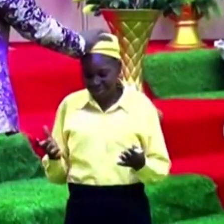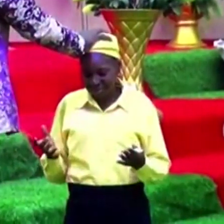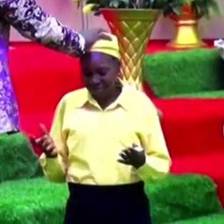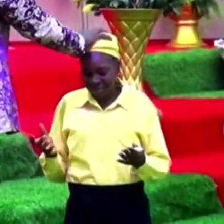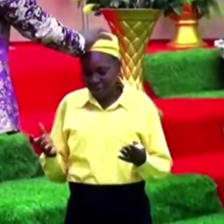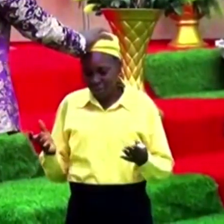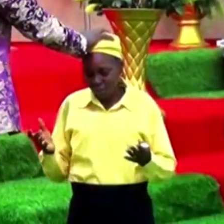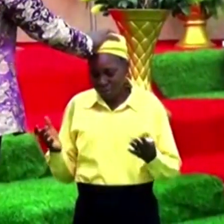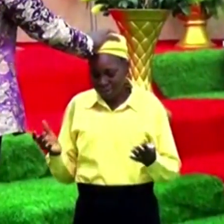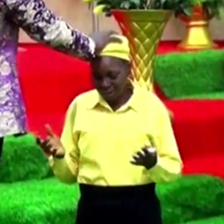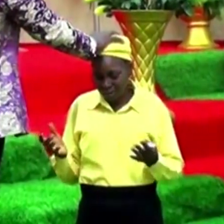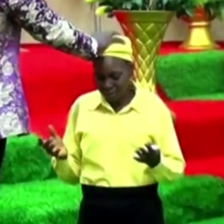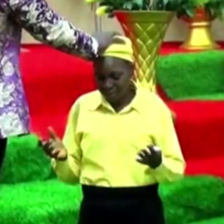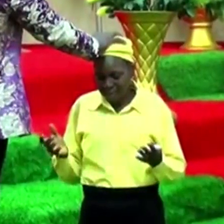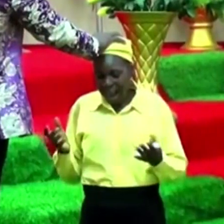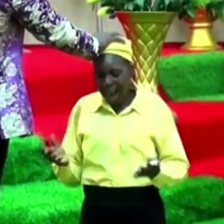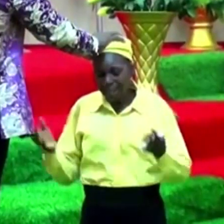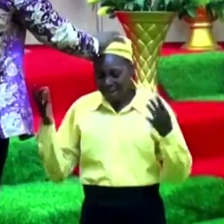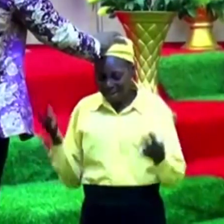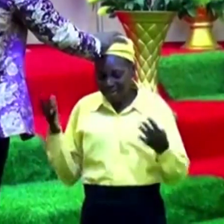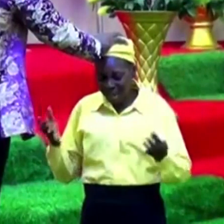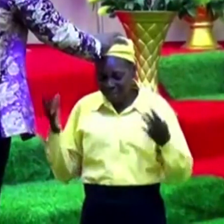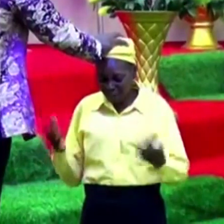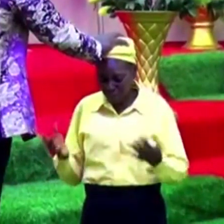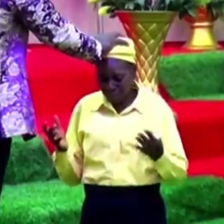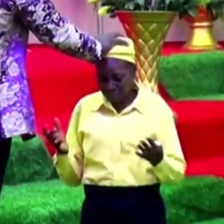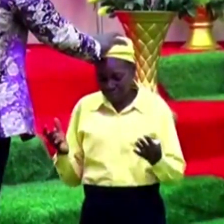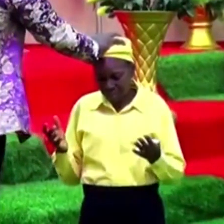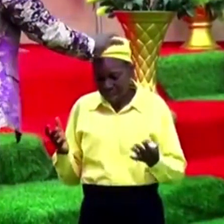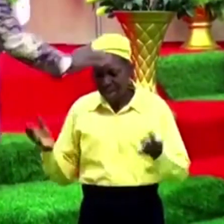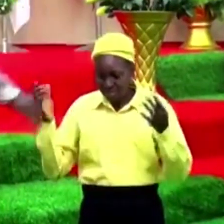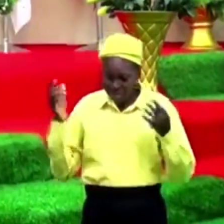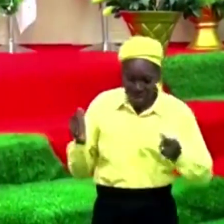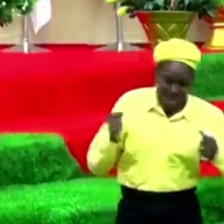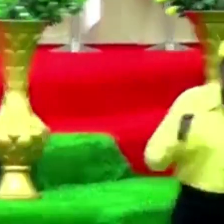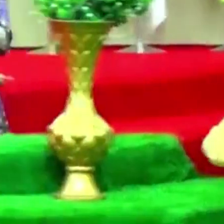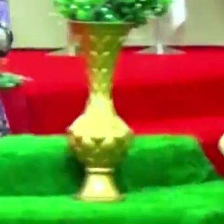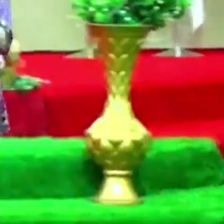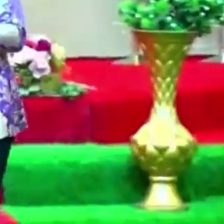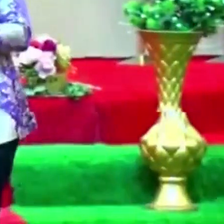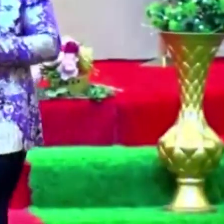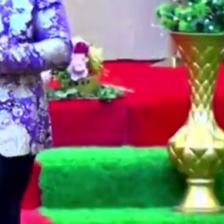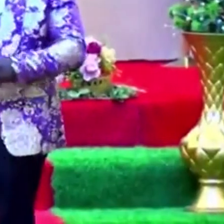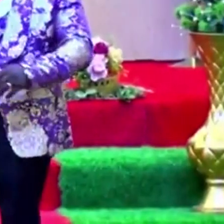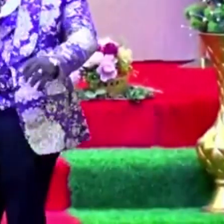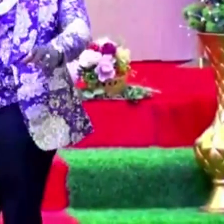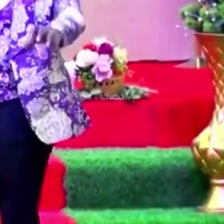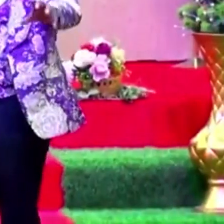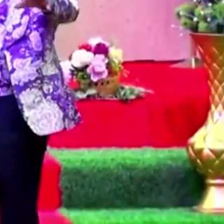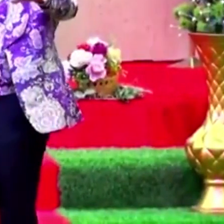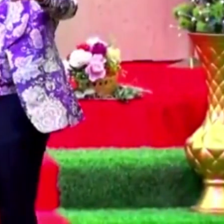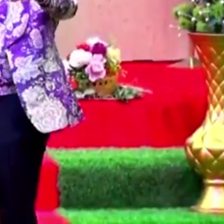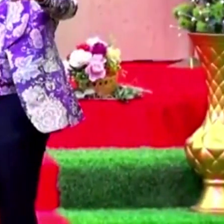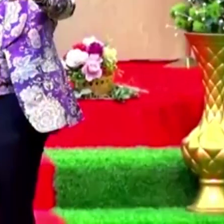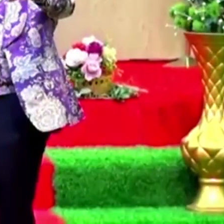to bere serere ni olorun the lord has said go to in the name of jesus now now what's what you lift up your hands now